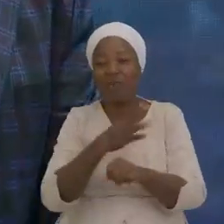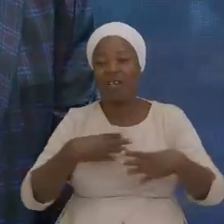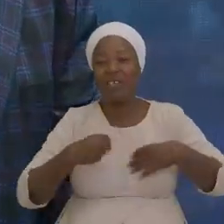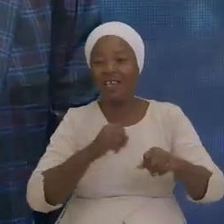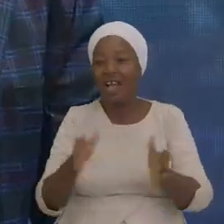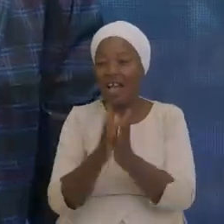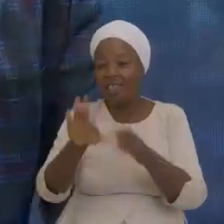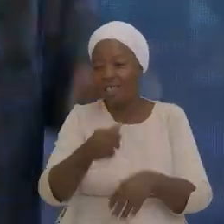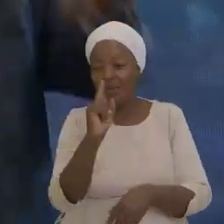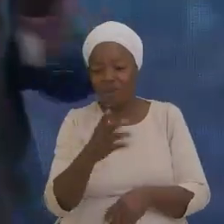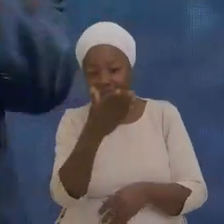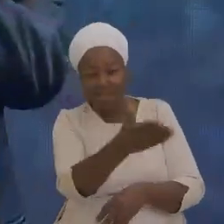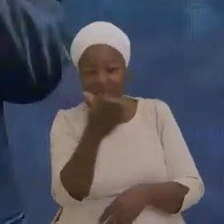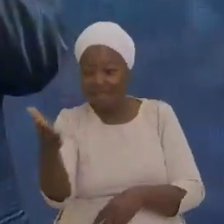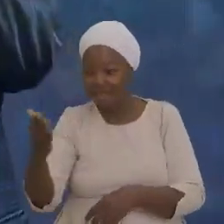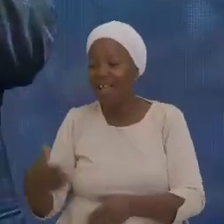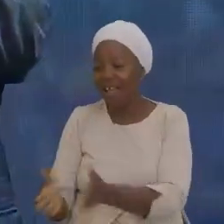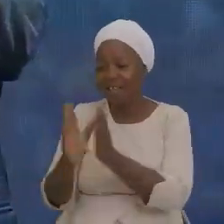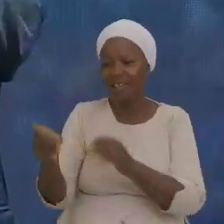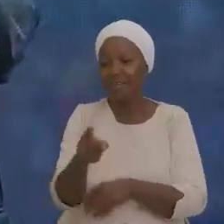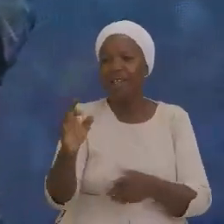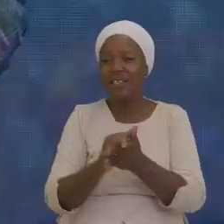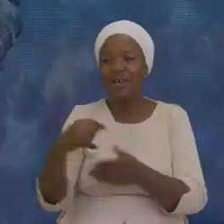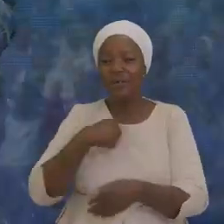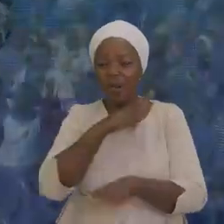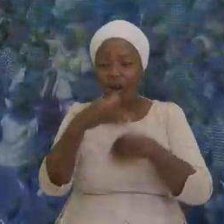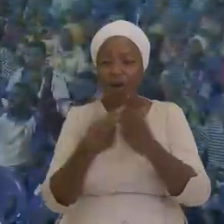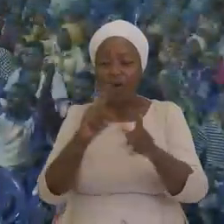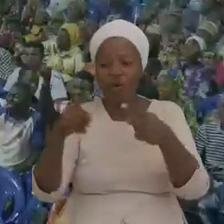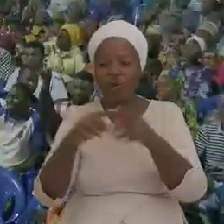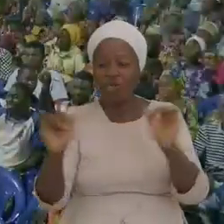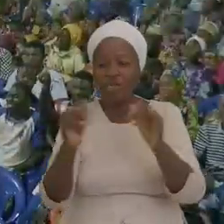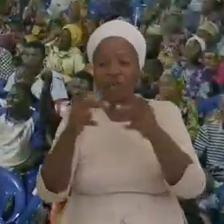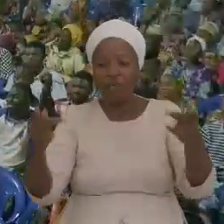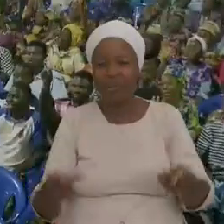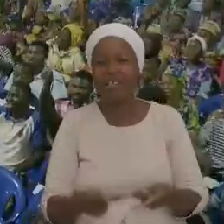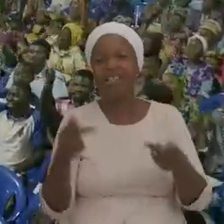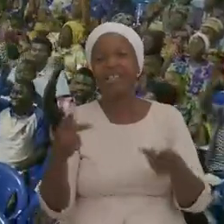there, anybody there. We're all going to the same place.